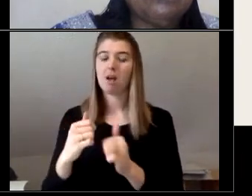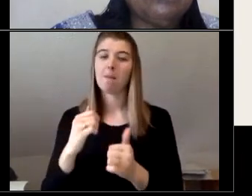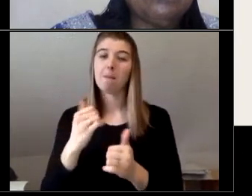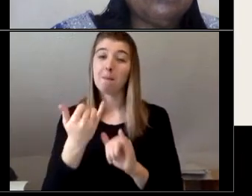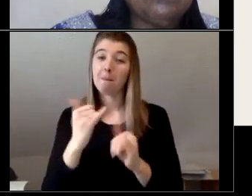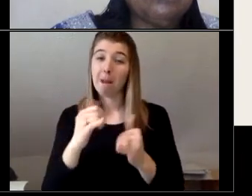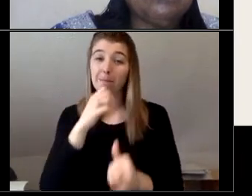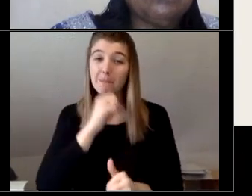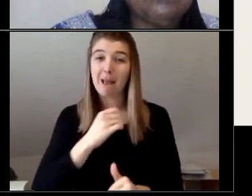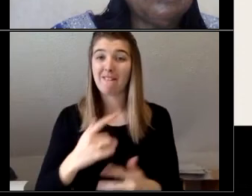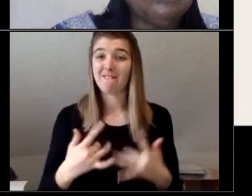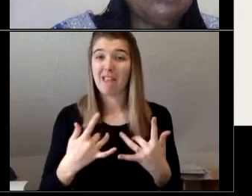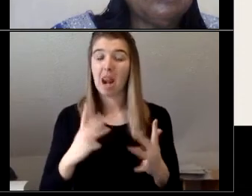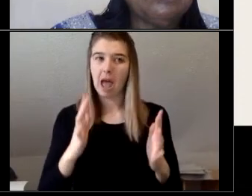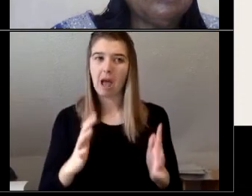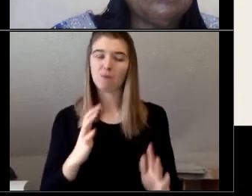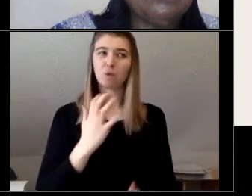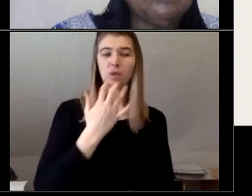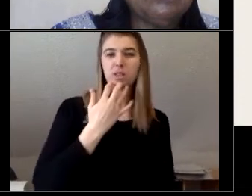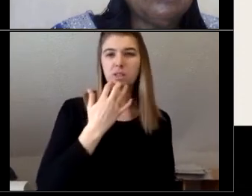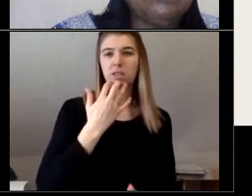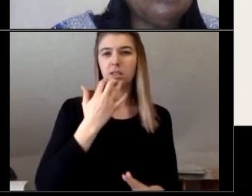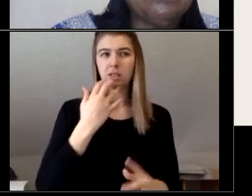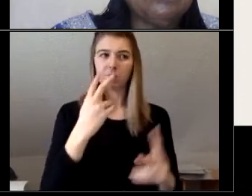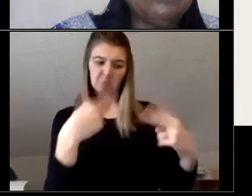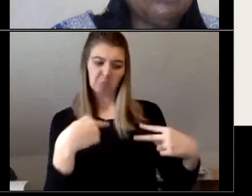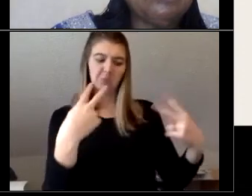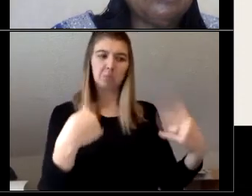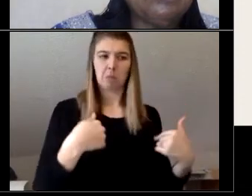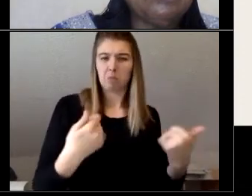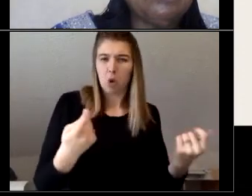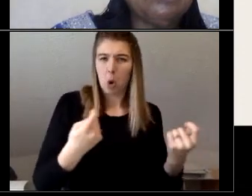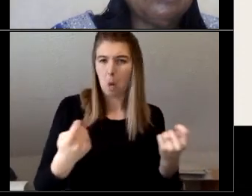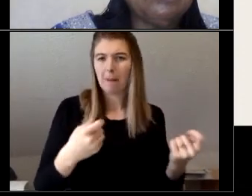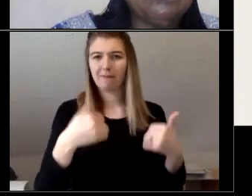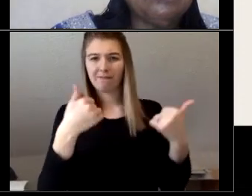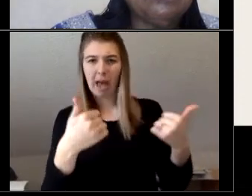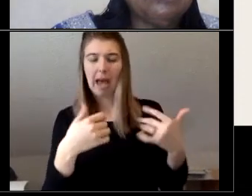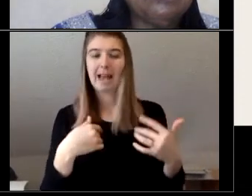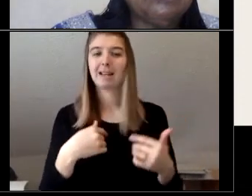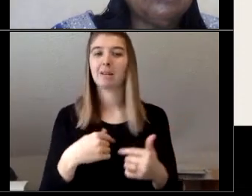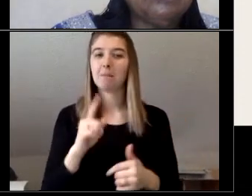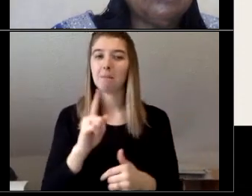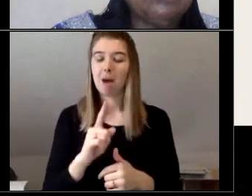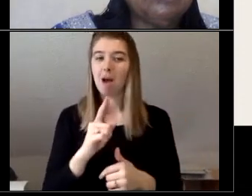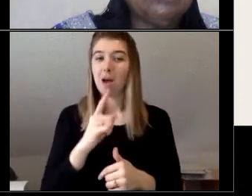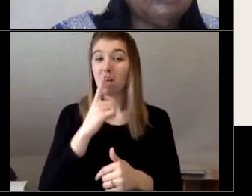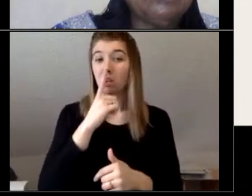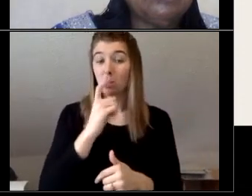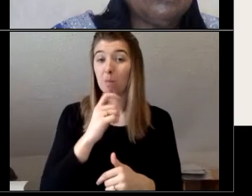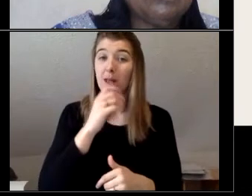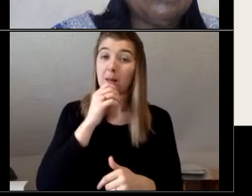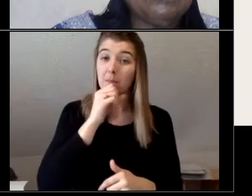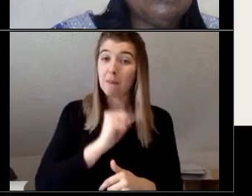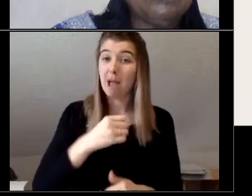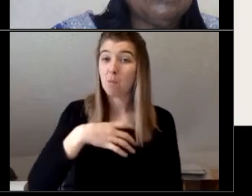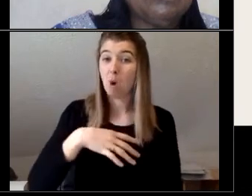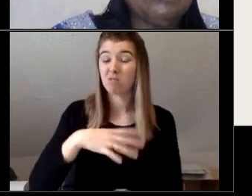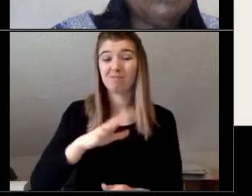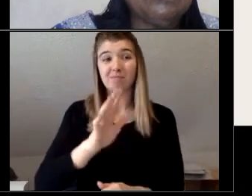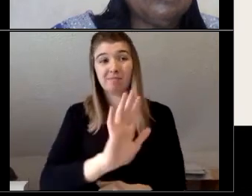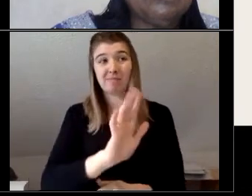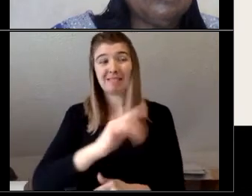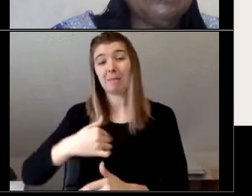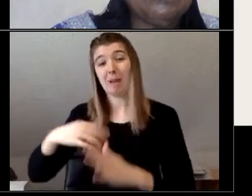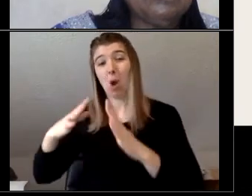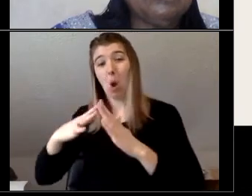this pandemic, and not to say, actually, I'm going to work afternoons. Please don't email me in the morning because I'm doing my homeschooling while the